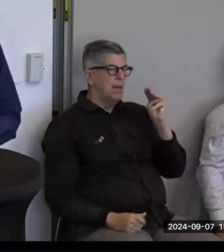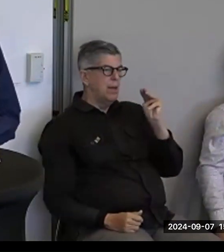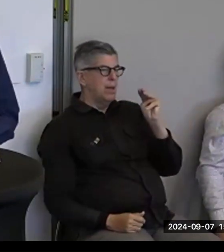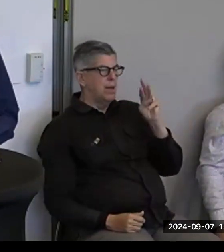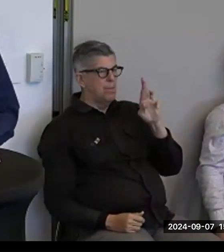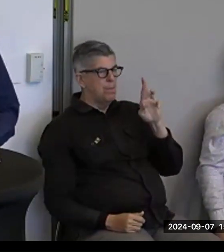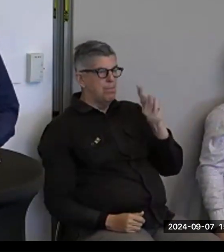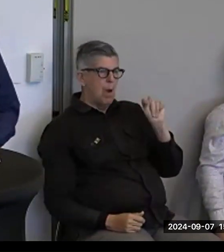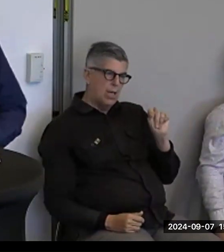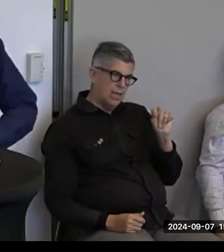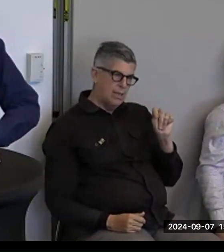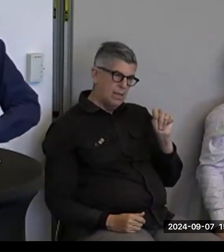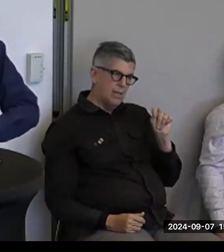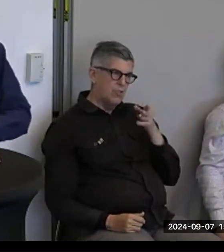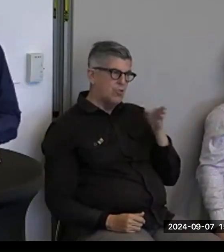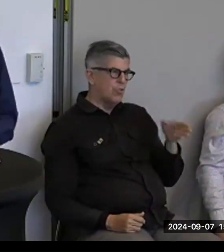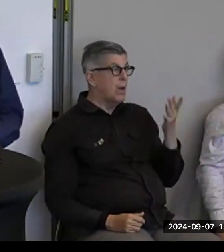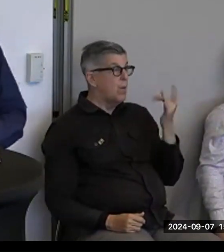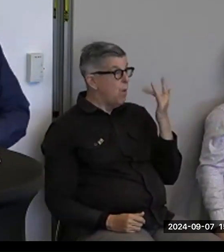How do you know that?